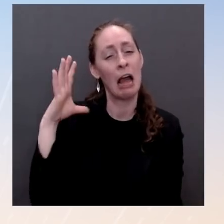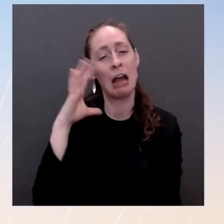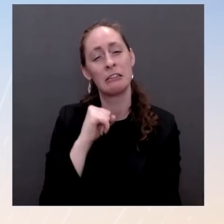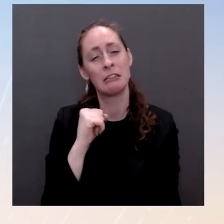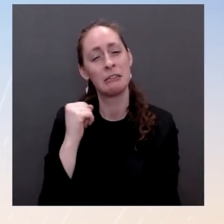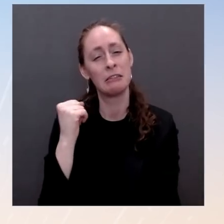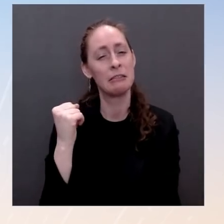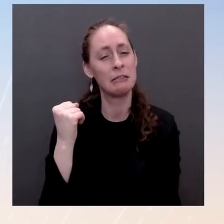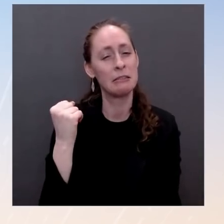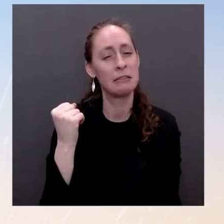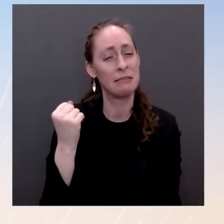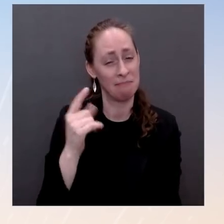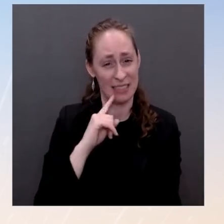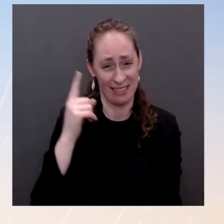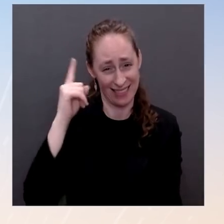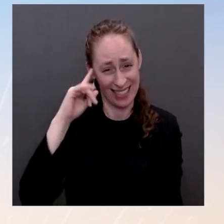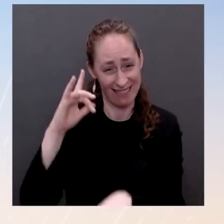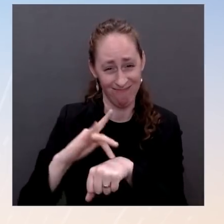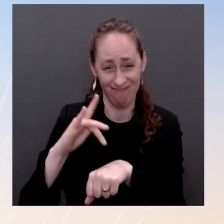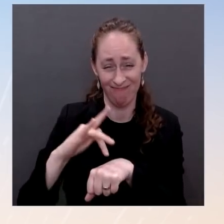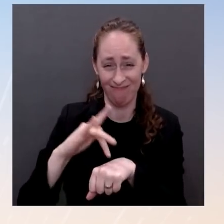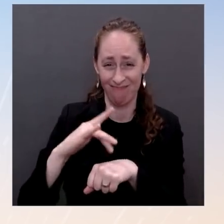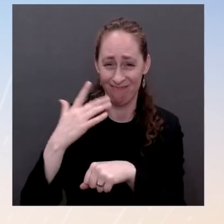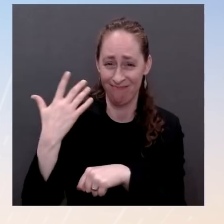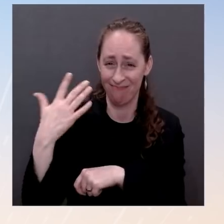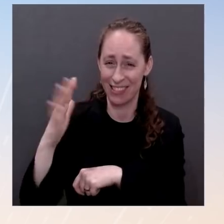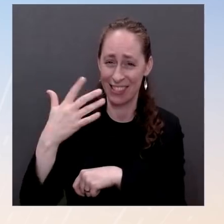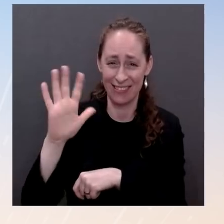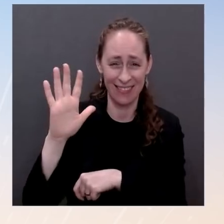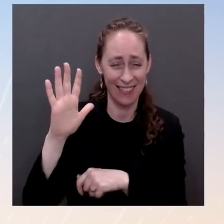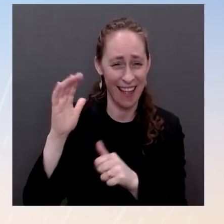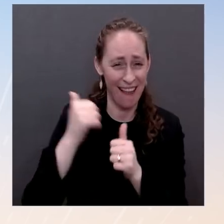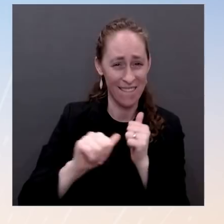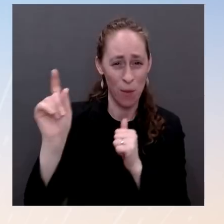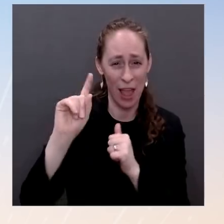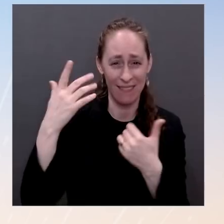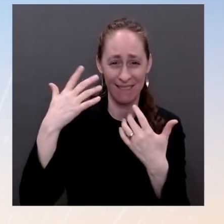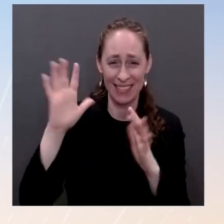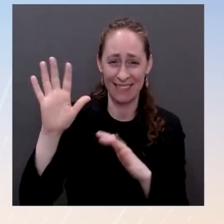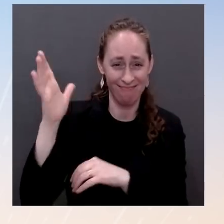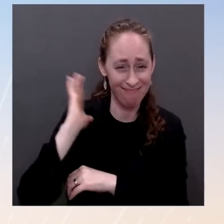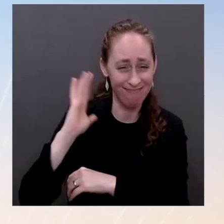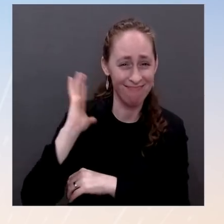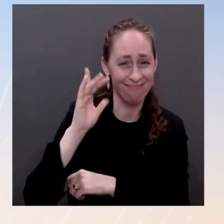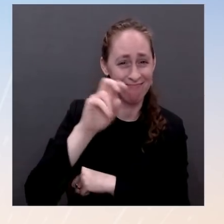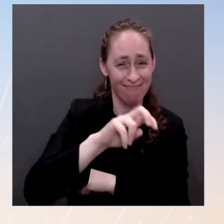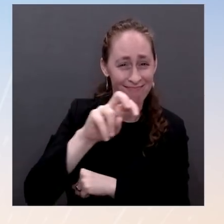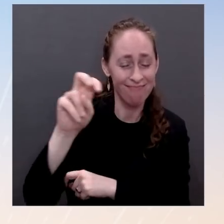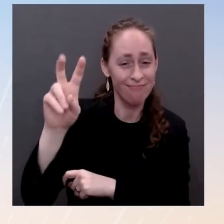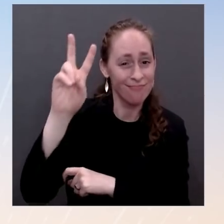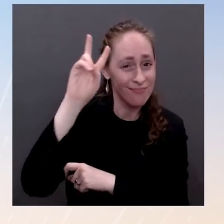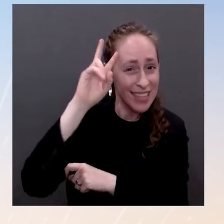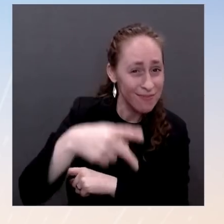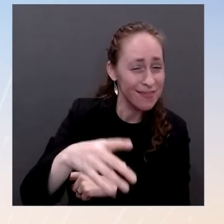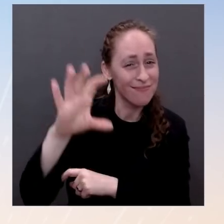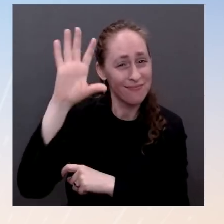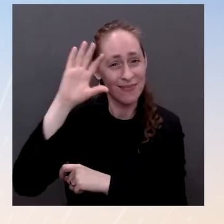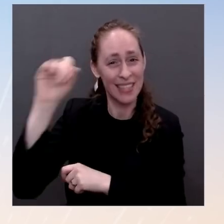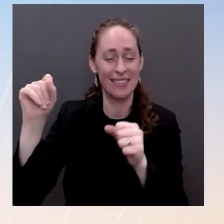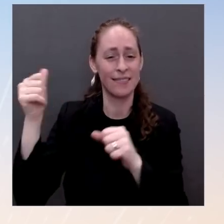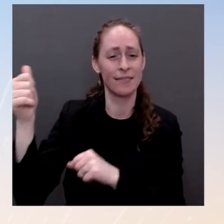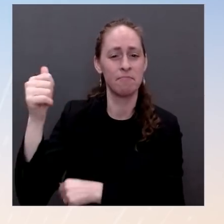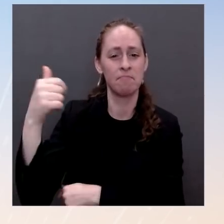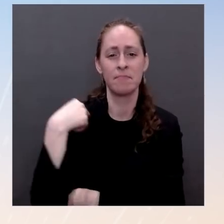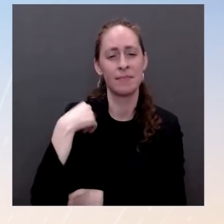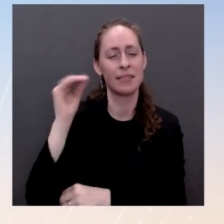for president a couple times and vice president. As president, I don't have any prediction of states or readout of states that he's looking